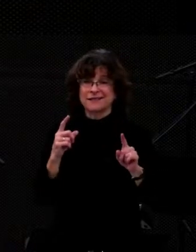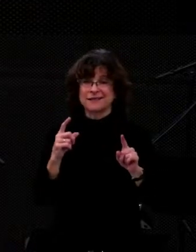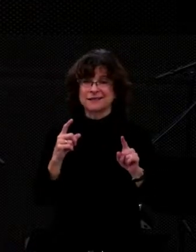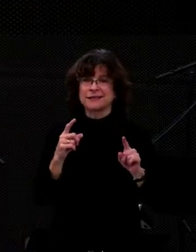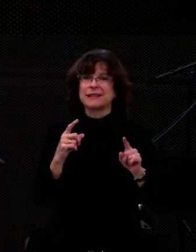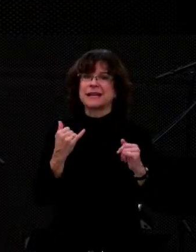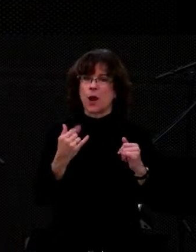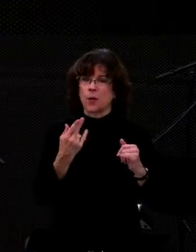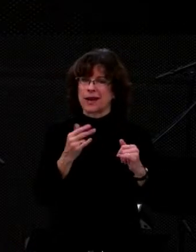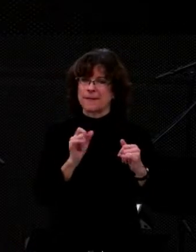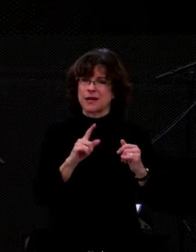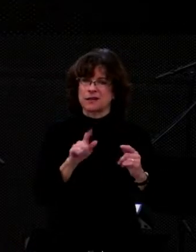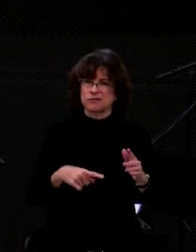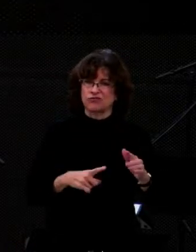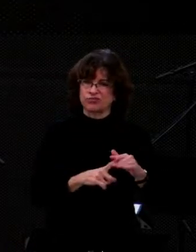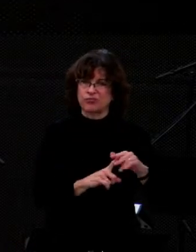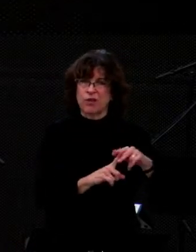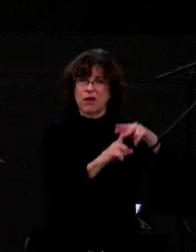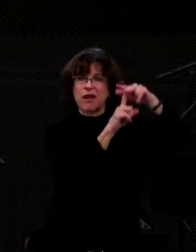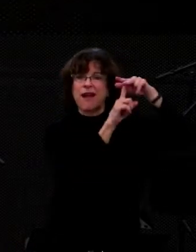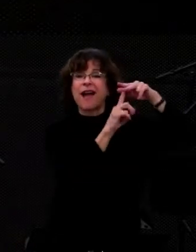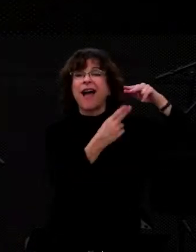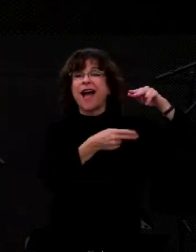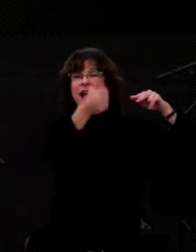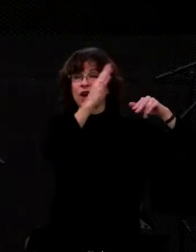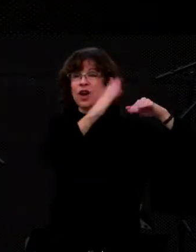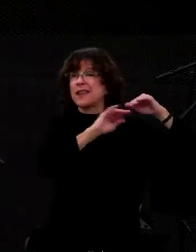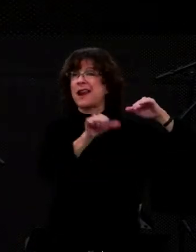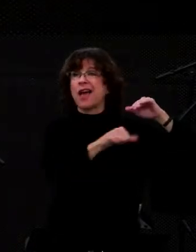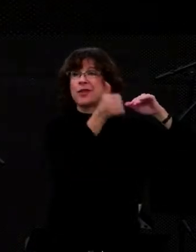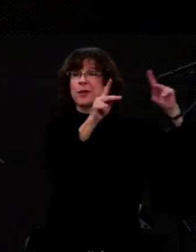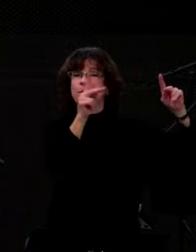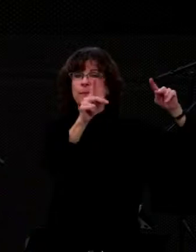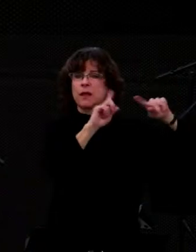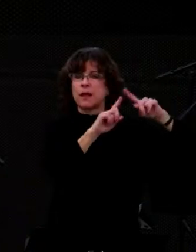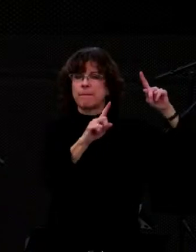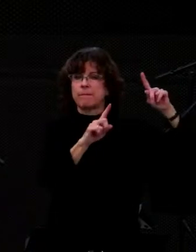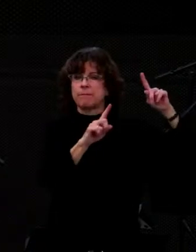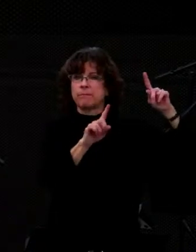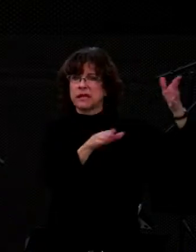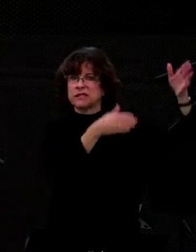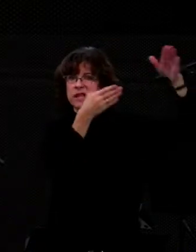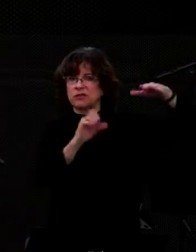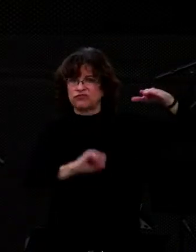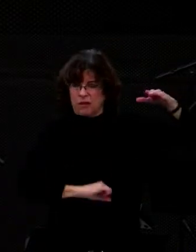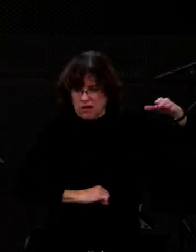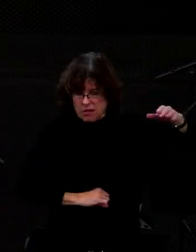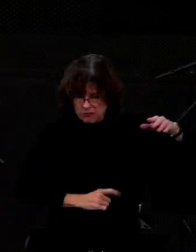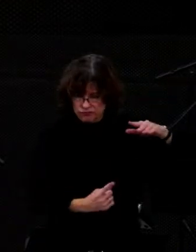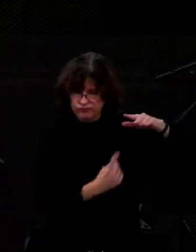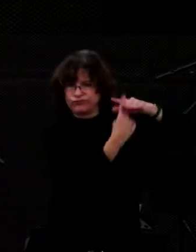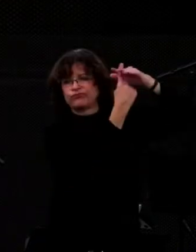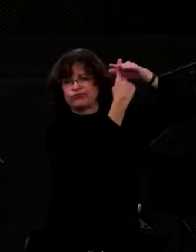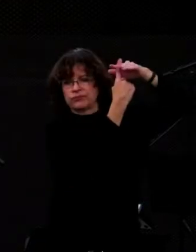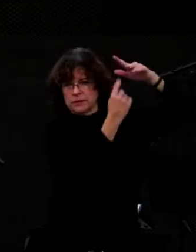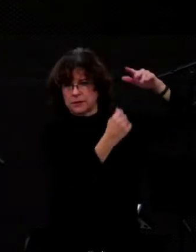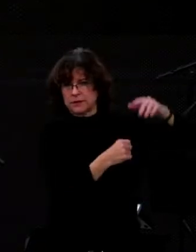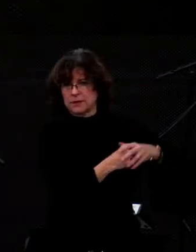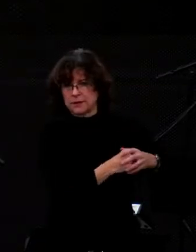being exactly where he wanted to be, higher than anyone else, albeit impaled on a stake and